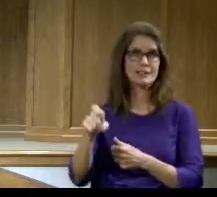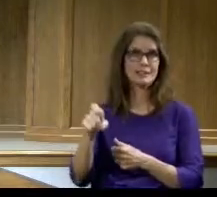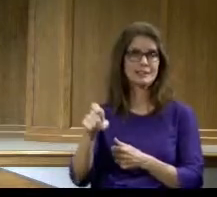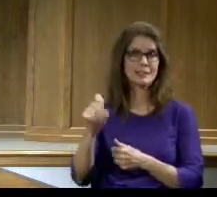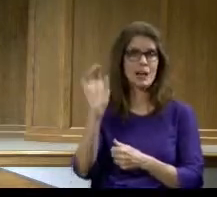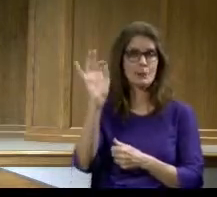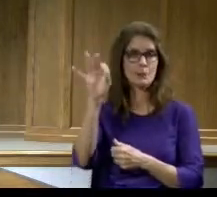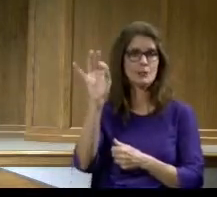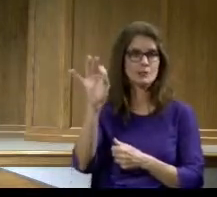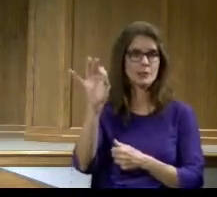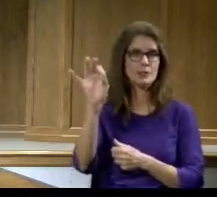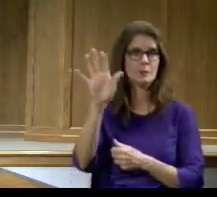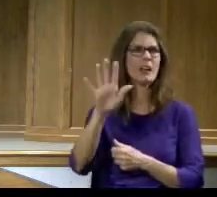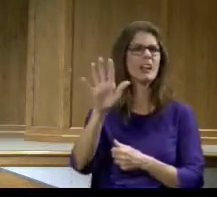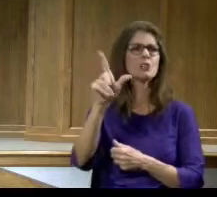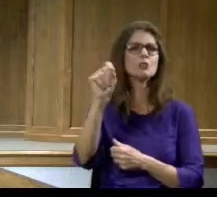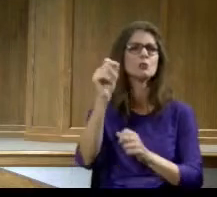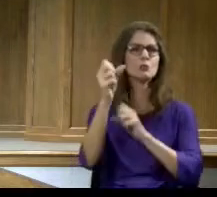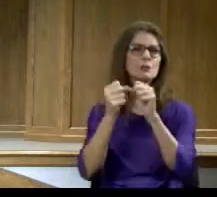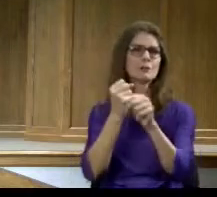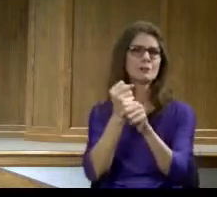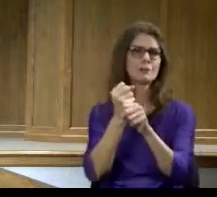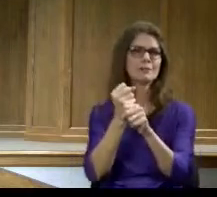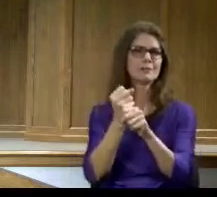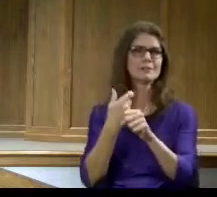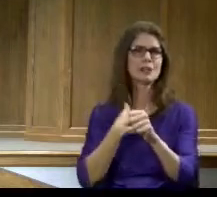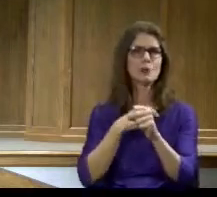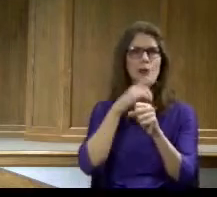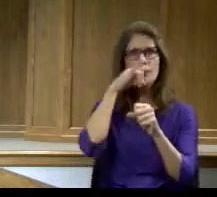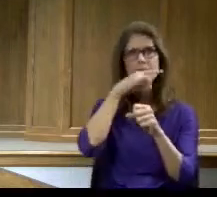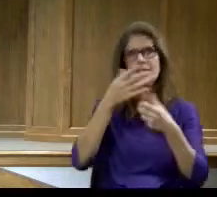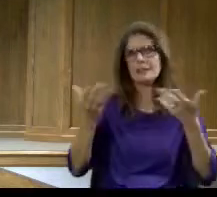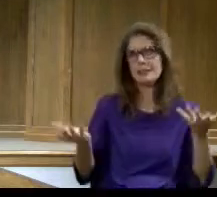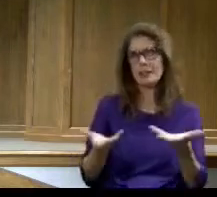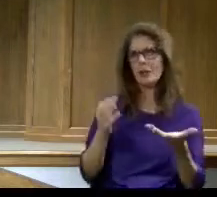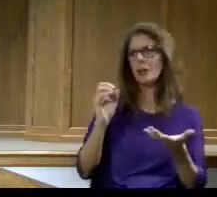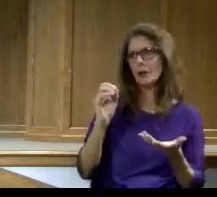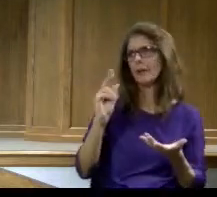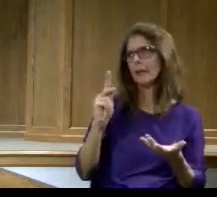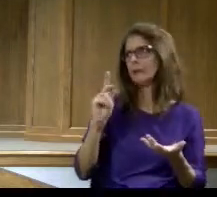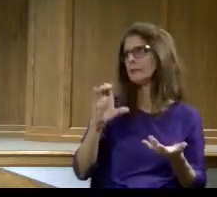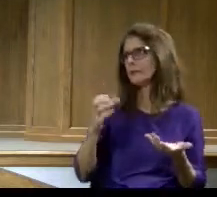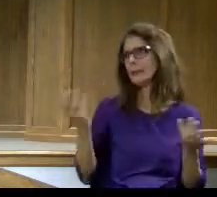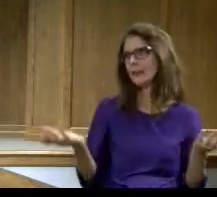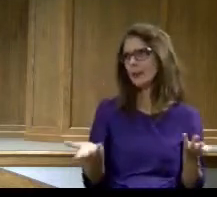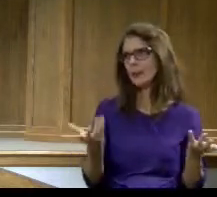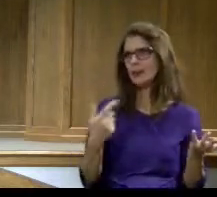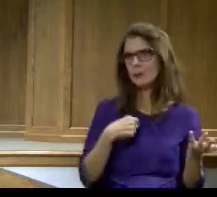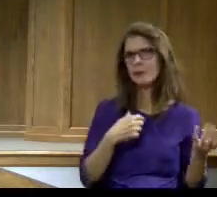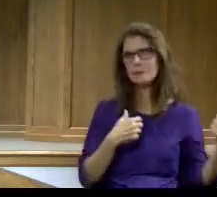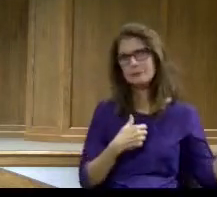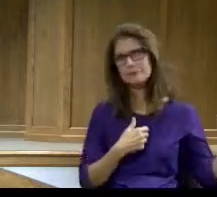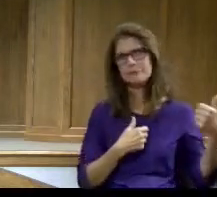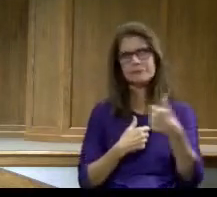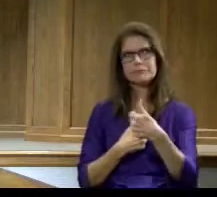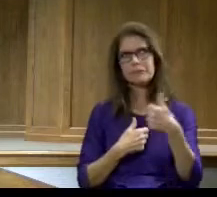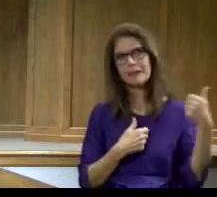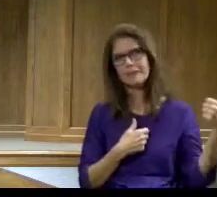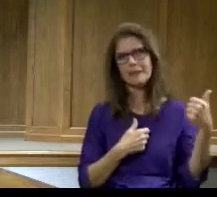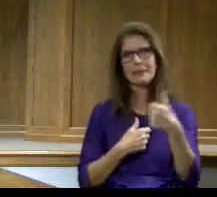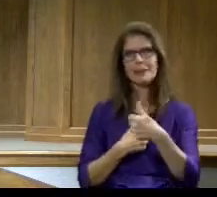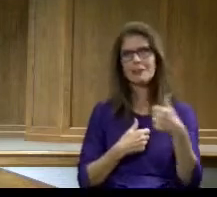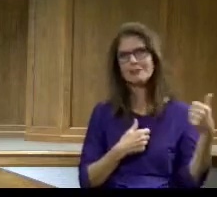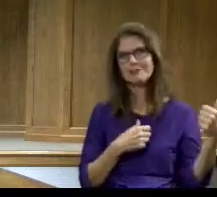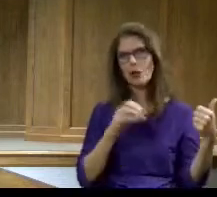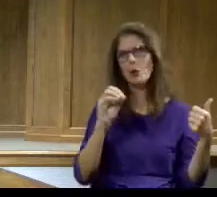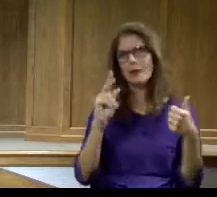Oklahoma City, and so periodically we were coming up 35 to Oklahoma City.